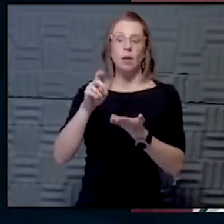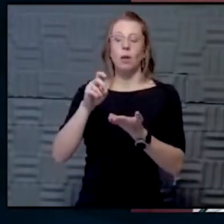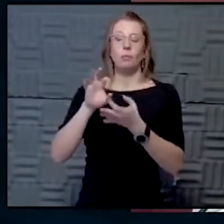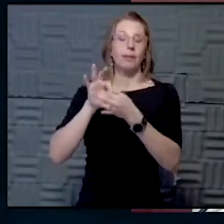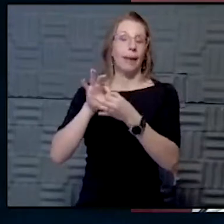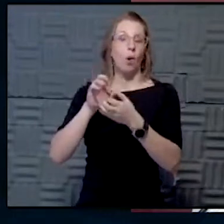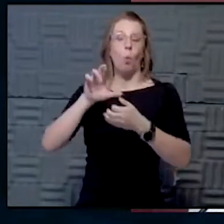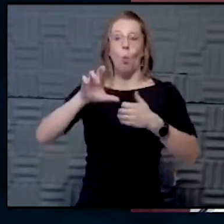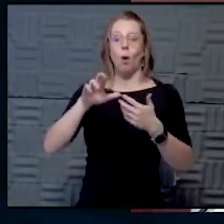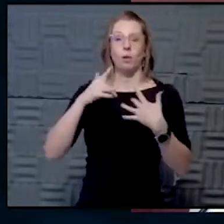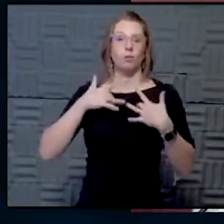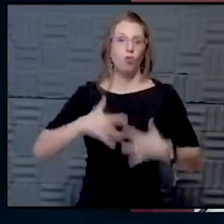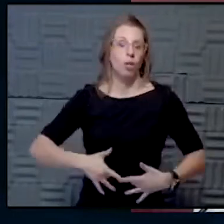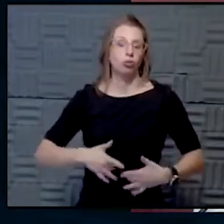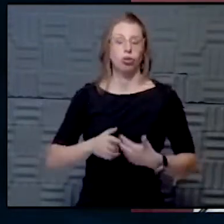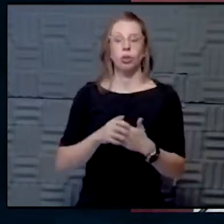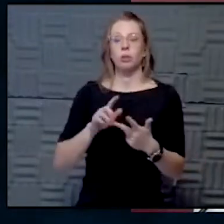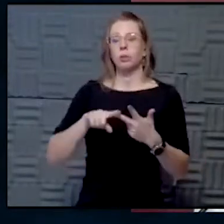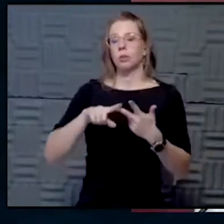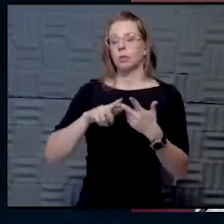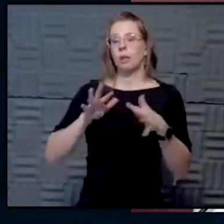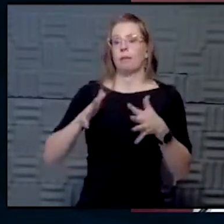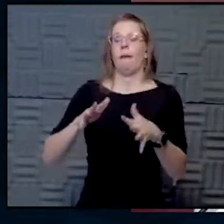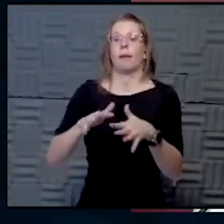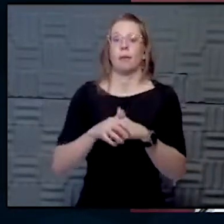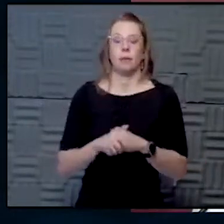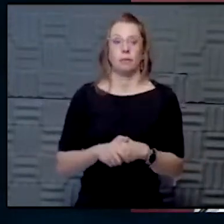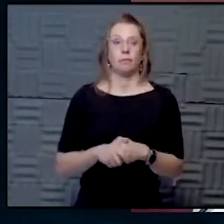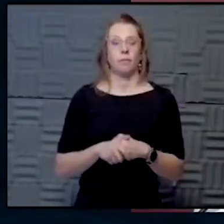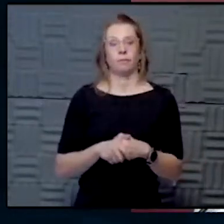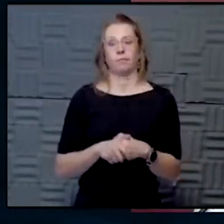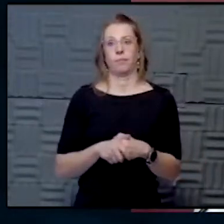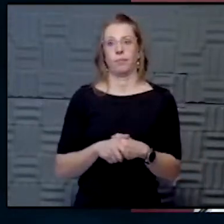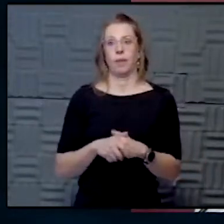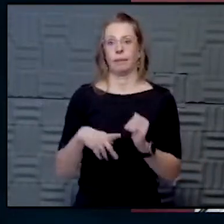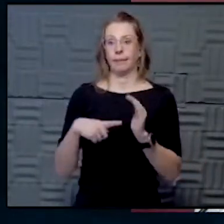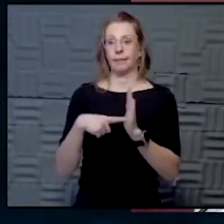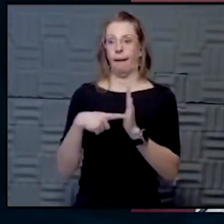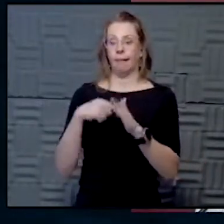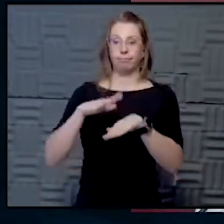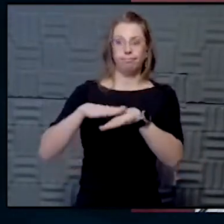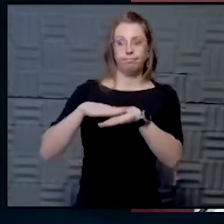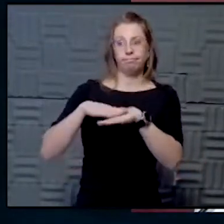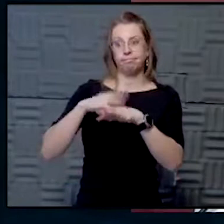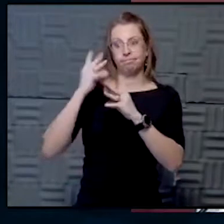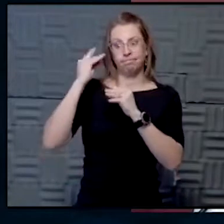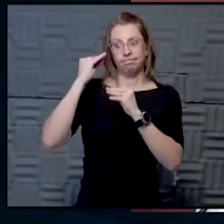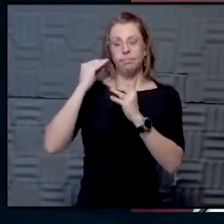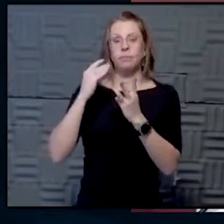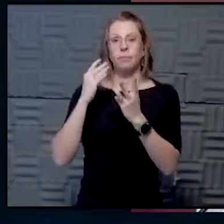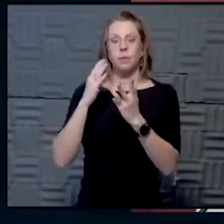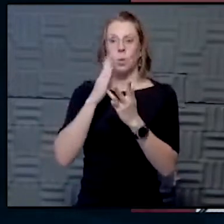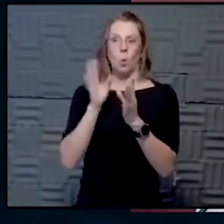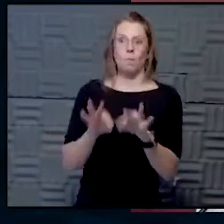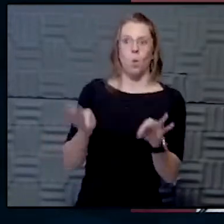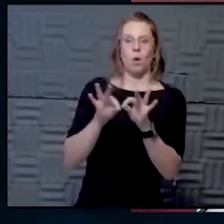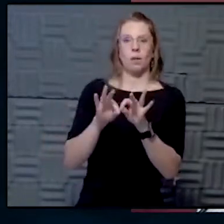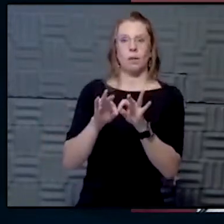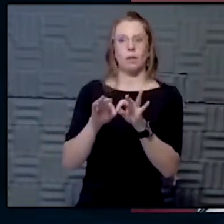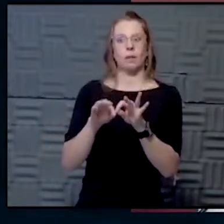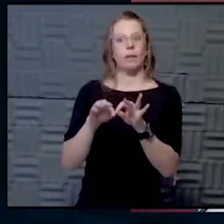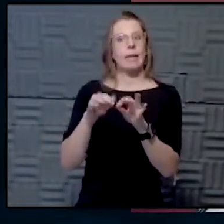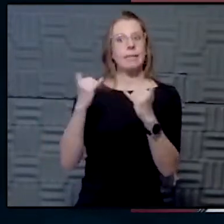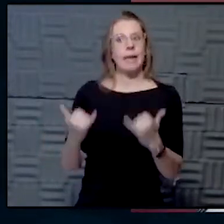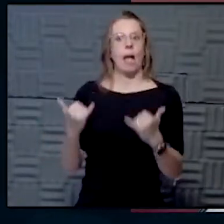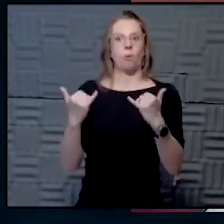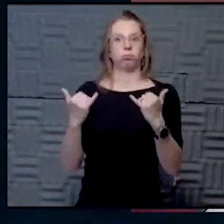it's depression or anxiety, what are those signs and symptoms you feel are important, right? This is the point at which you need to reach out for